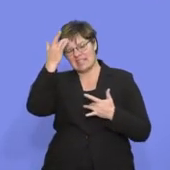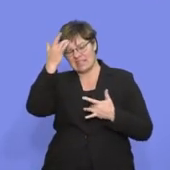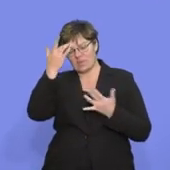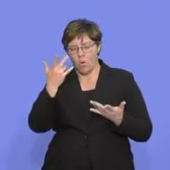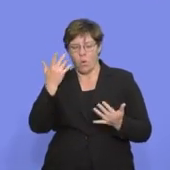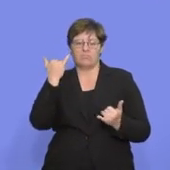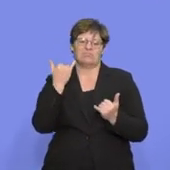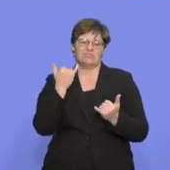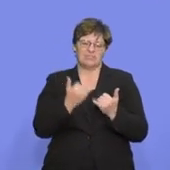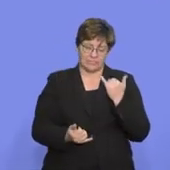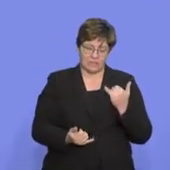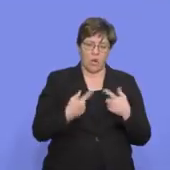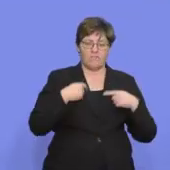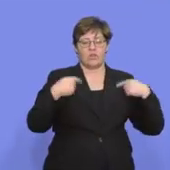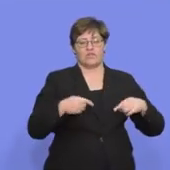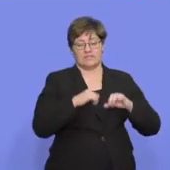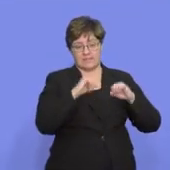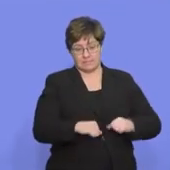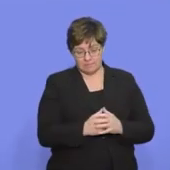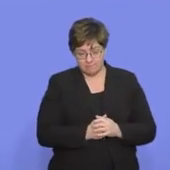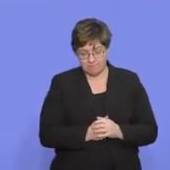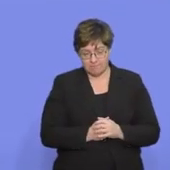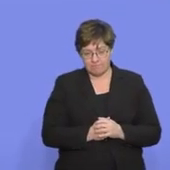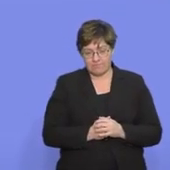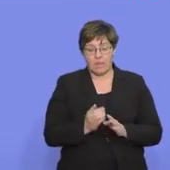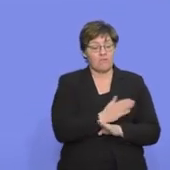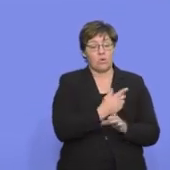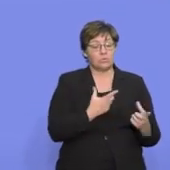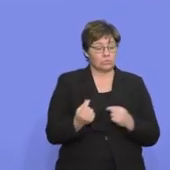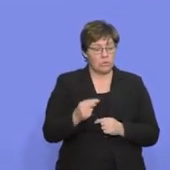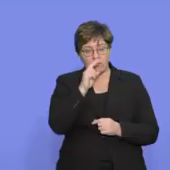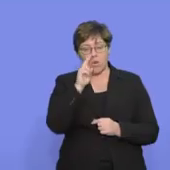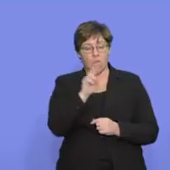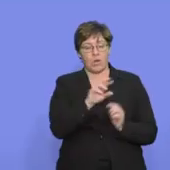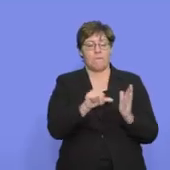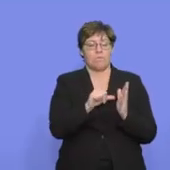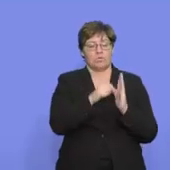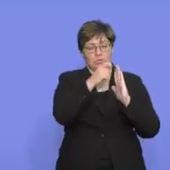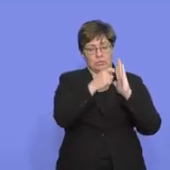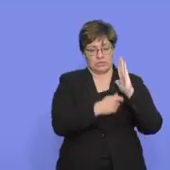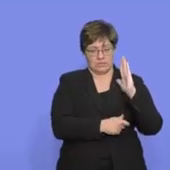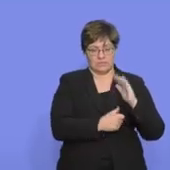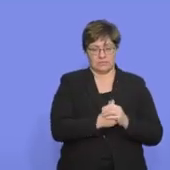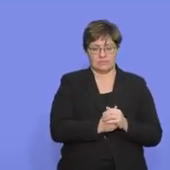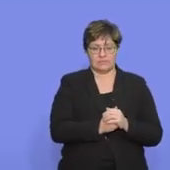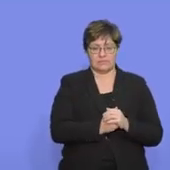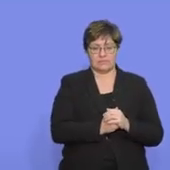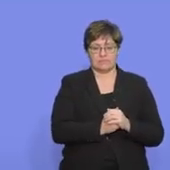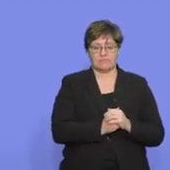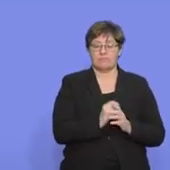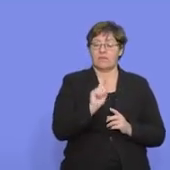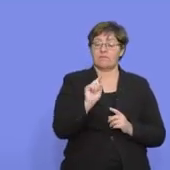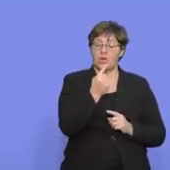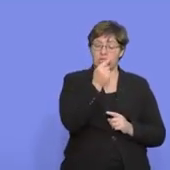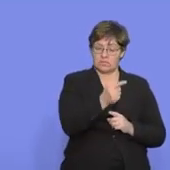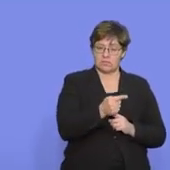of the nervous system. But before we can do that, we must look at some keywords. The first one is